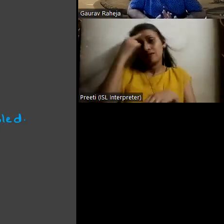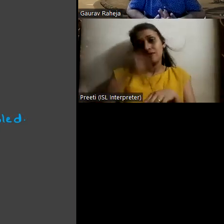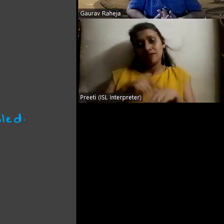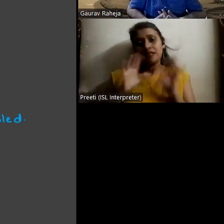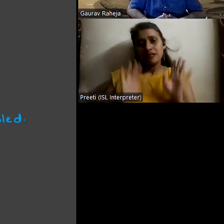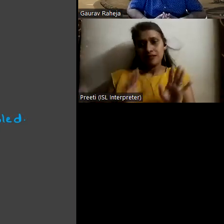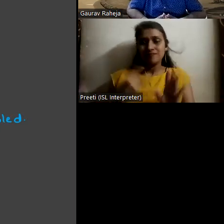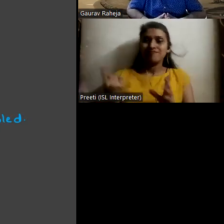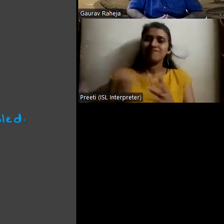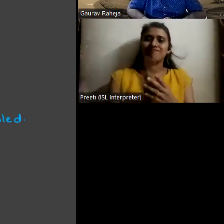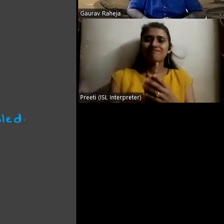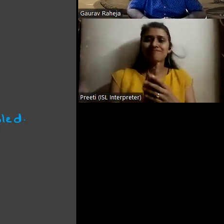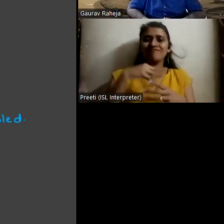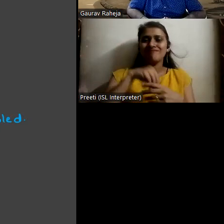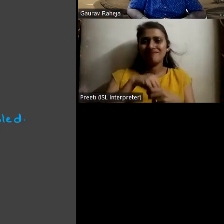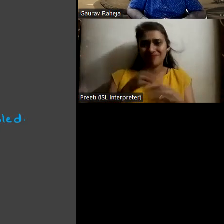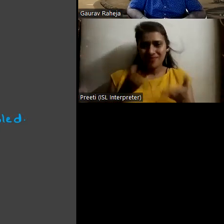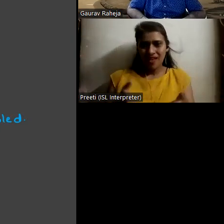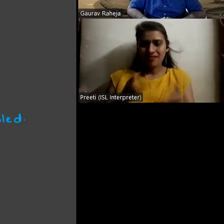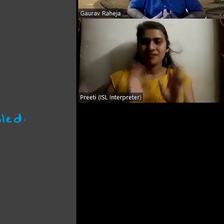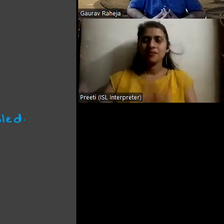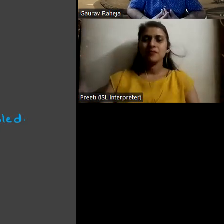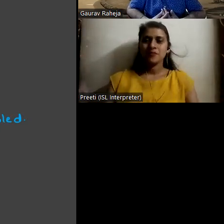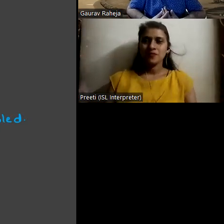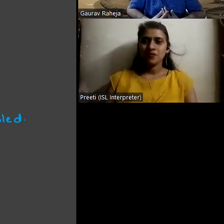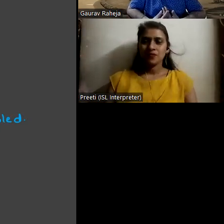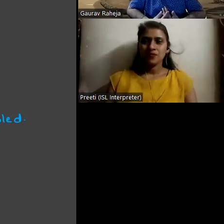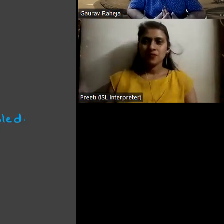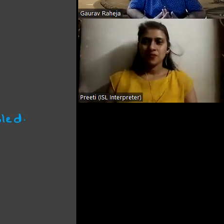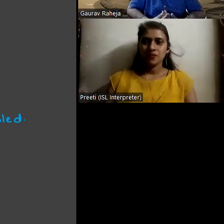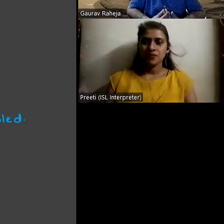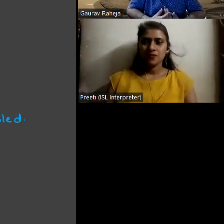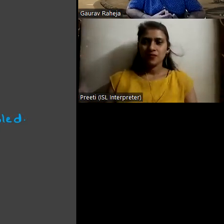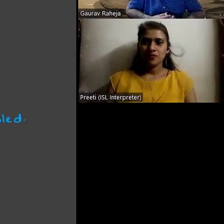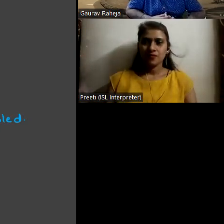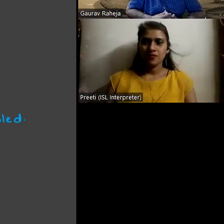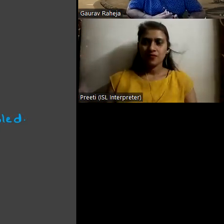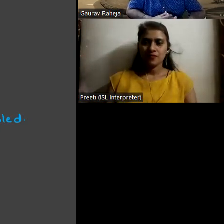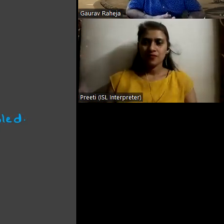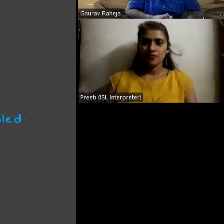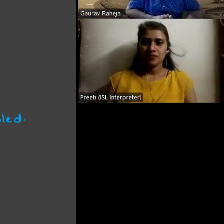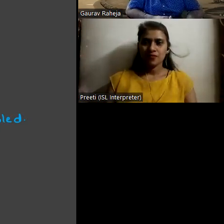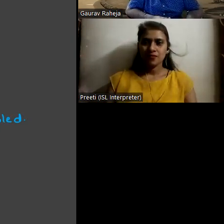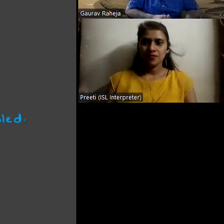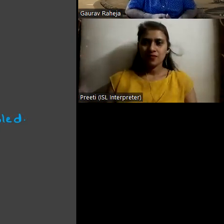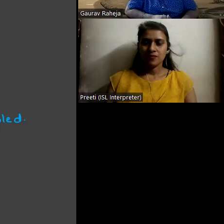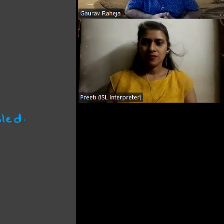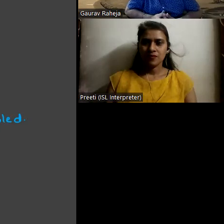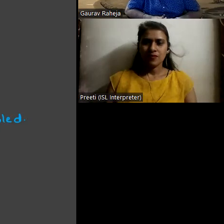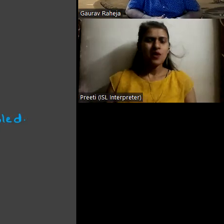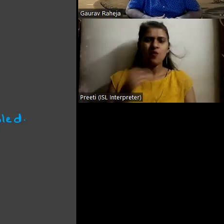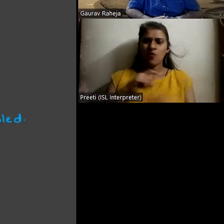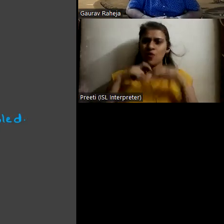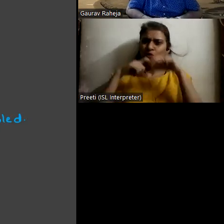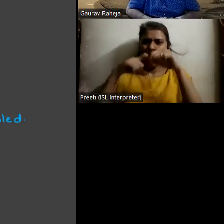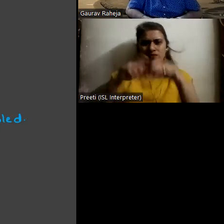remember it for all longer time. One is, even before the question comes, what is universal design and what is